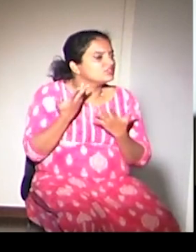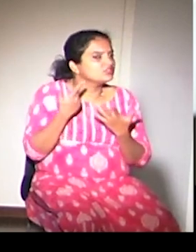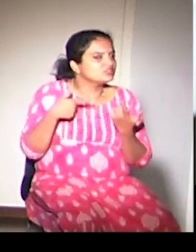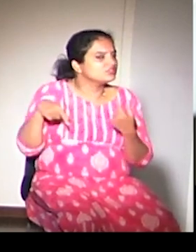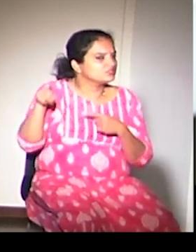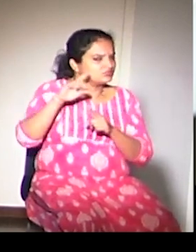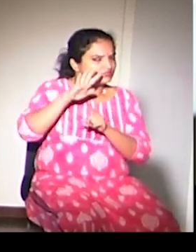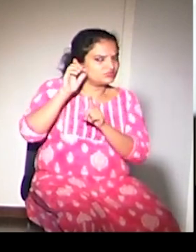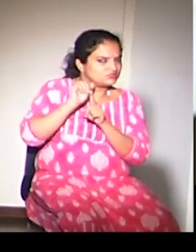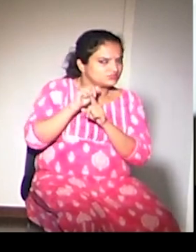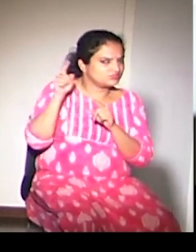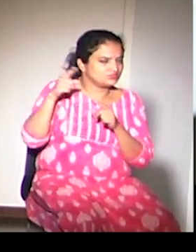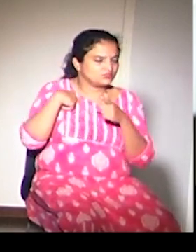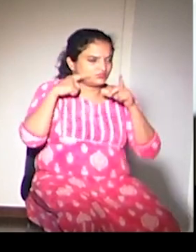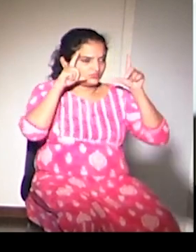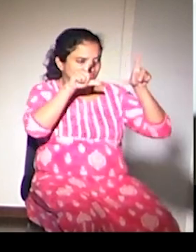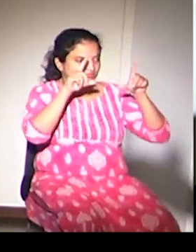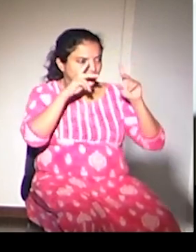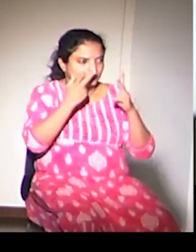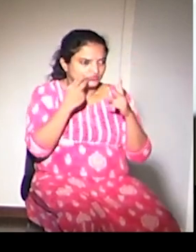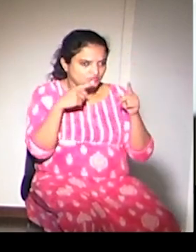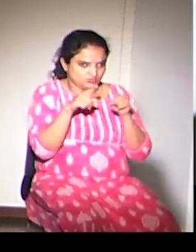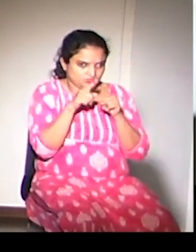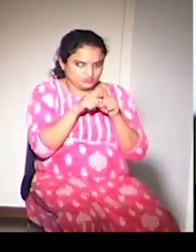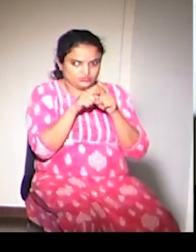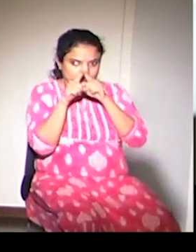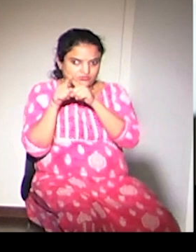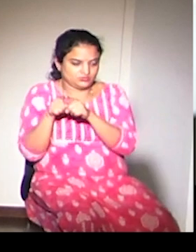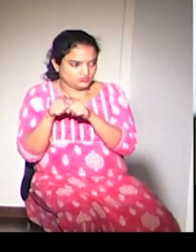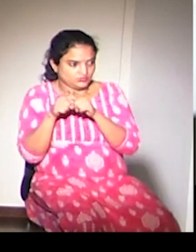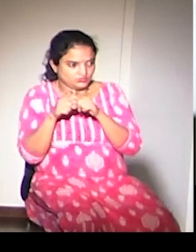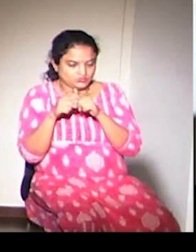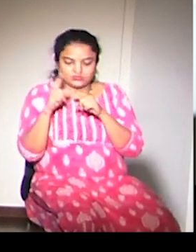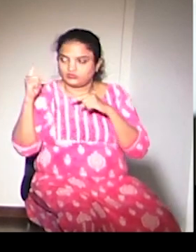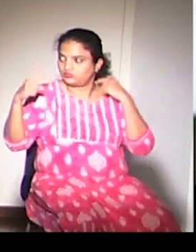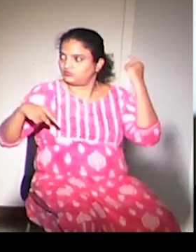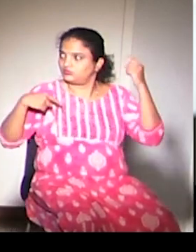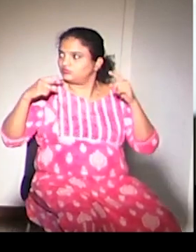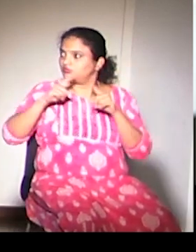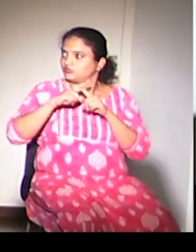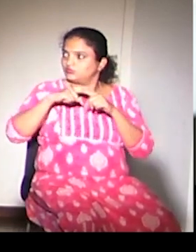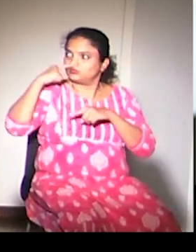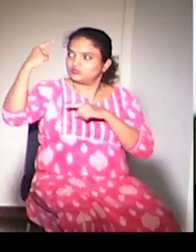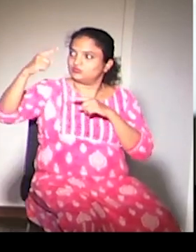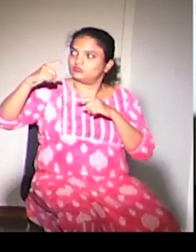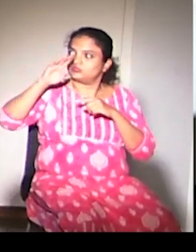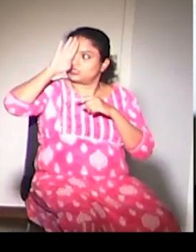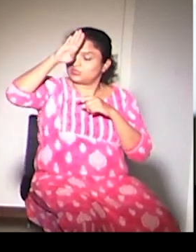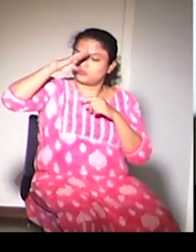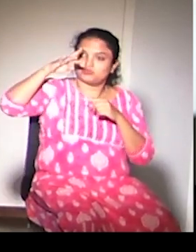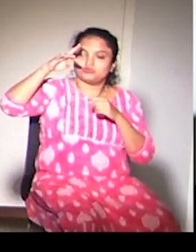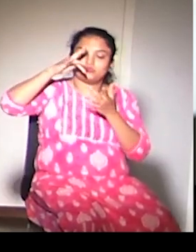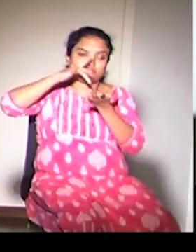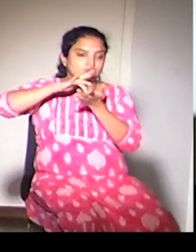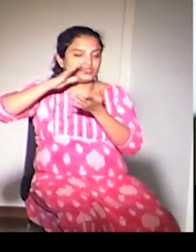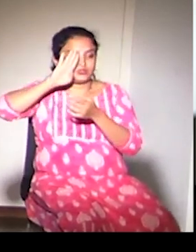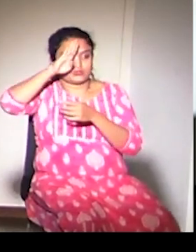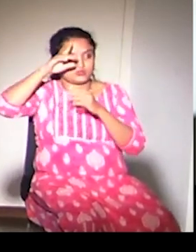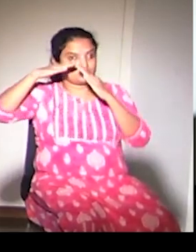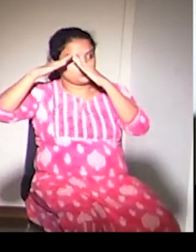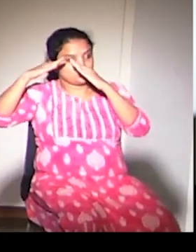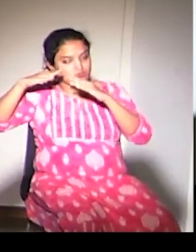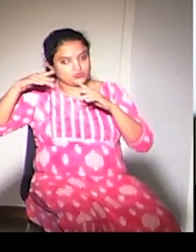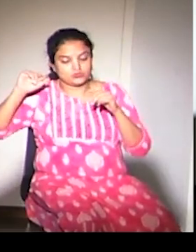tradition of ceramic tileware was not used in royal builds, or is it just we don't have evidence of it? I mean, if you